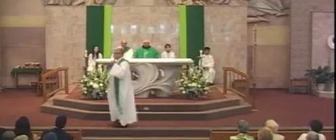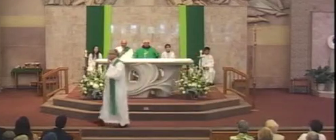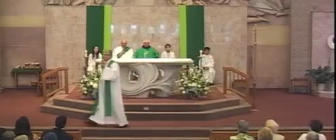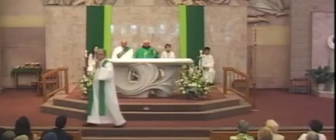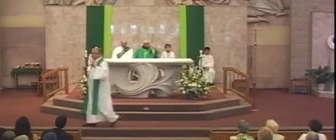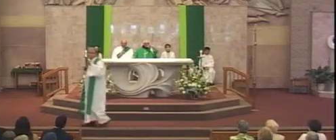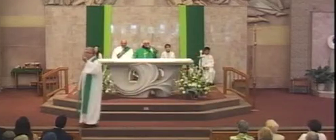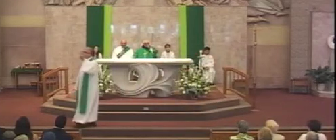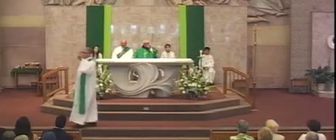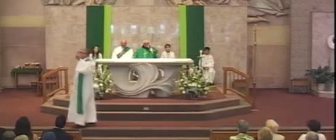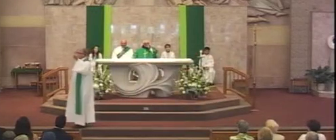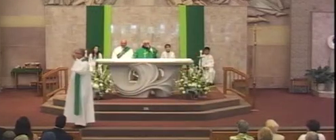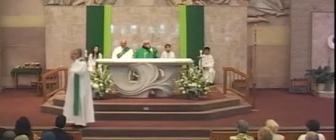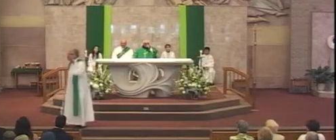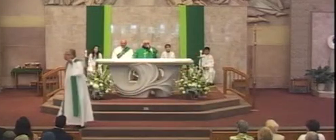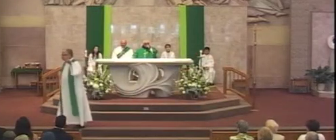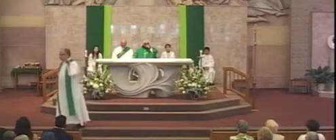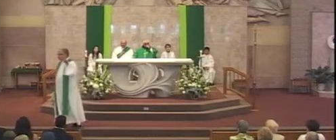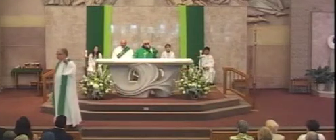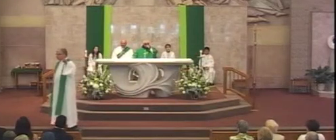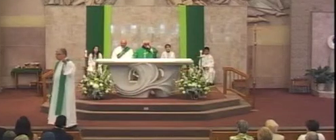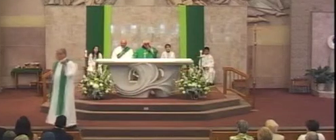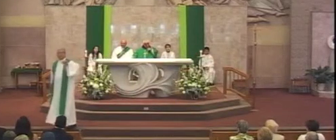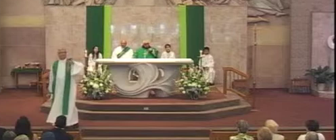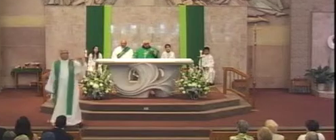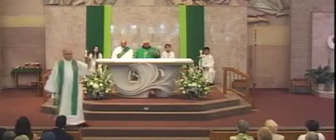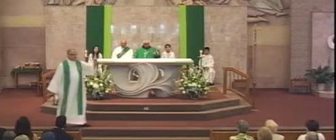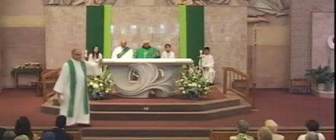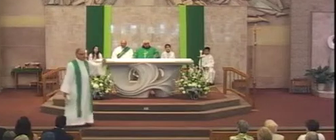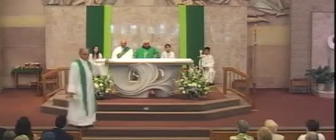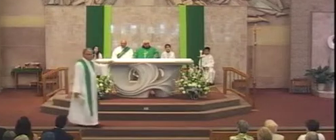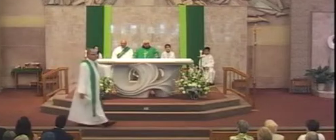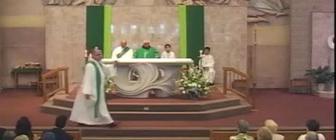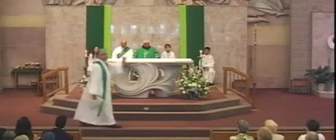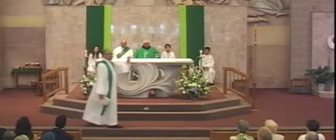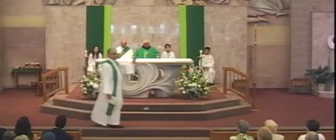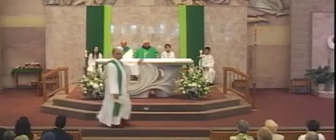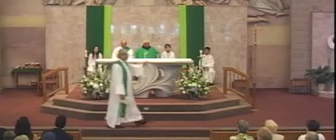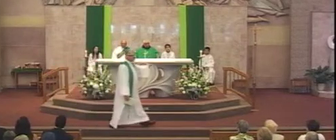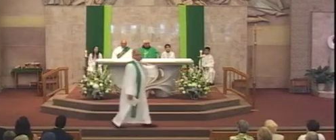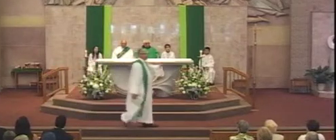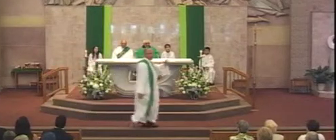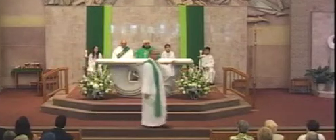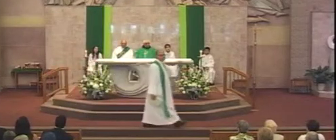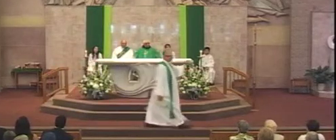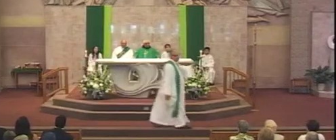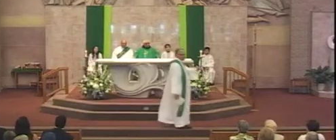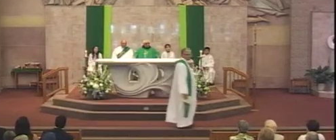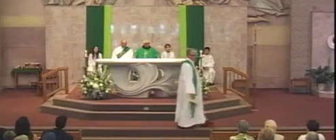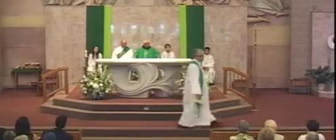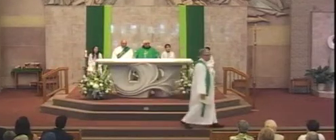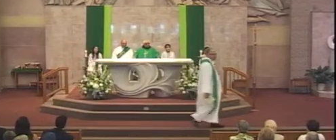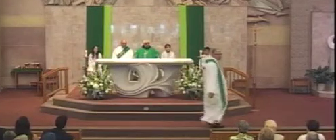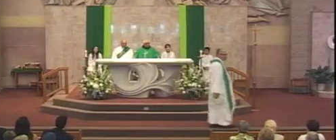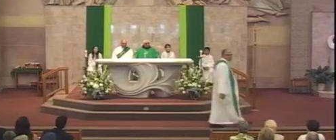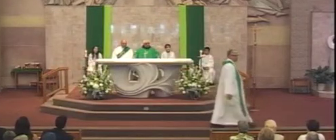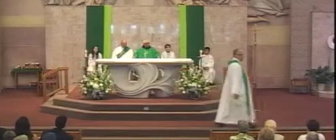to be considered part two or B in Matthew's gospel, chapter